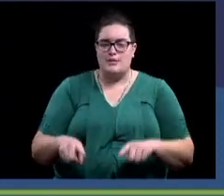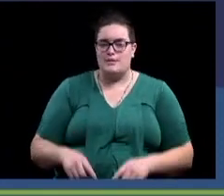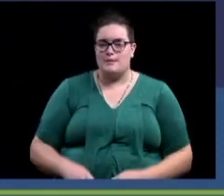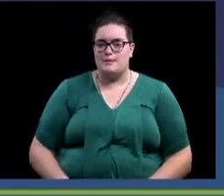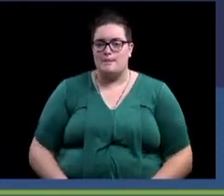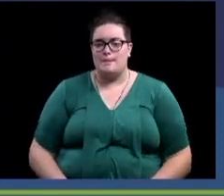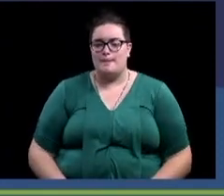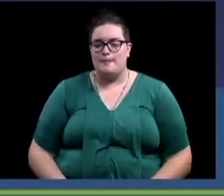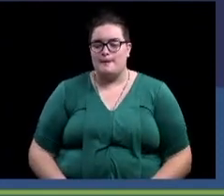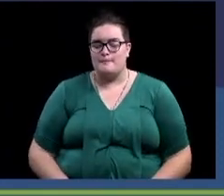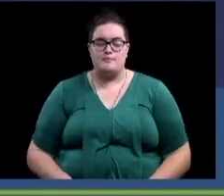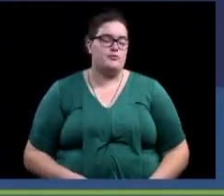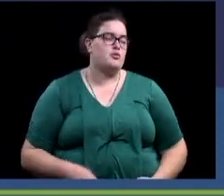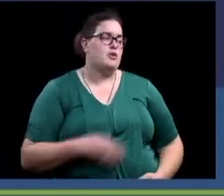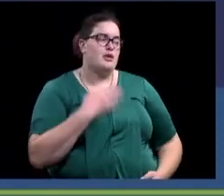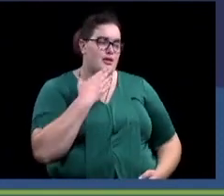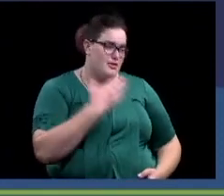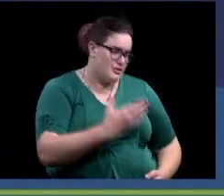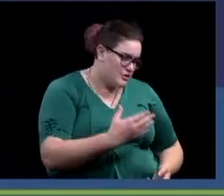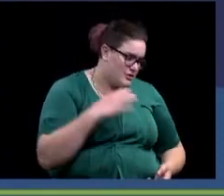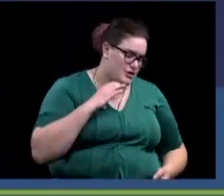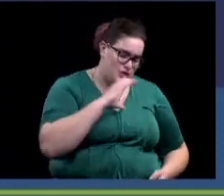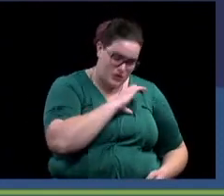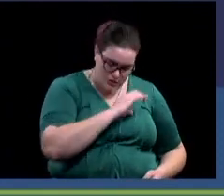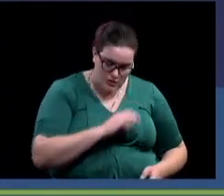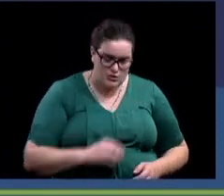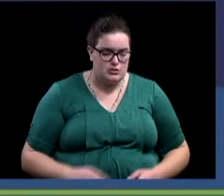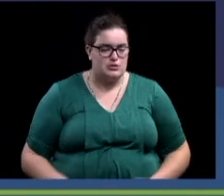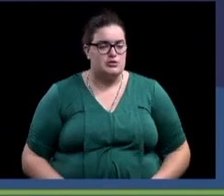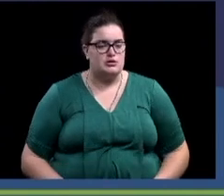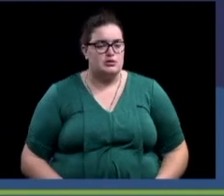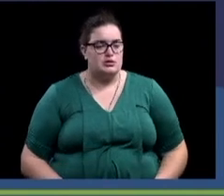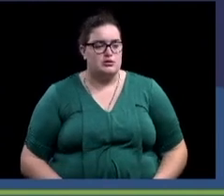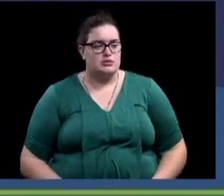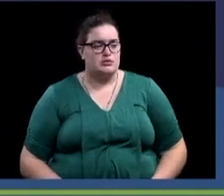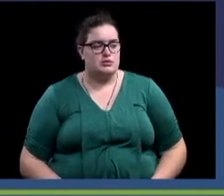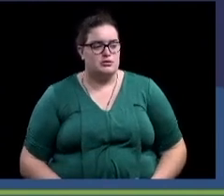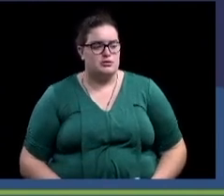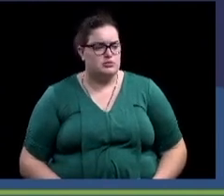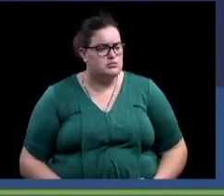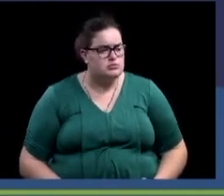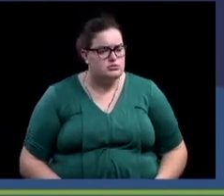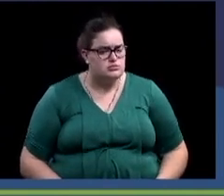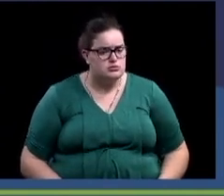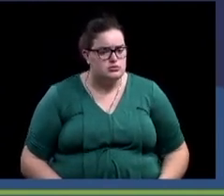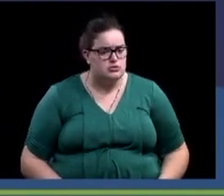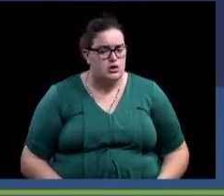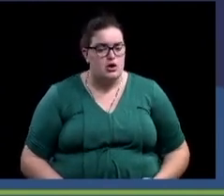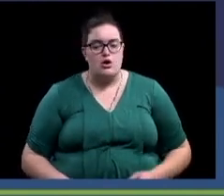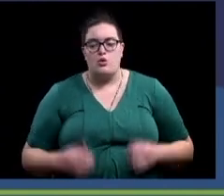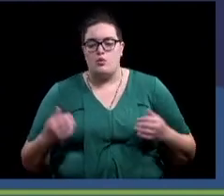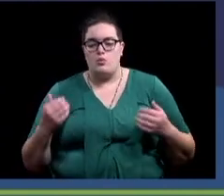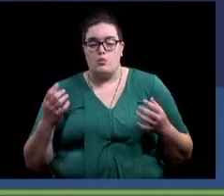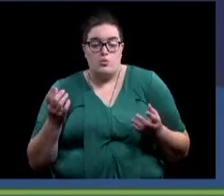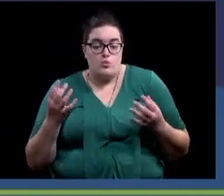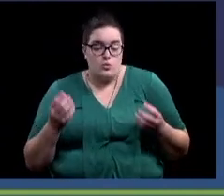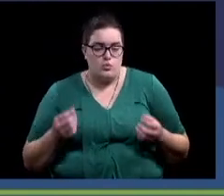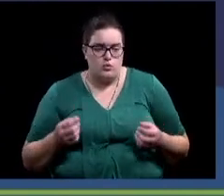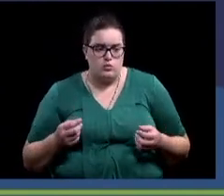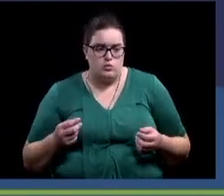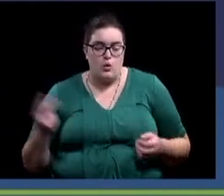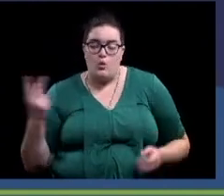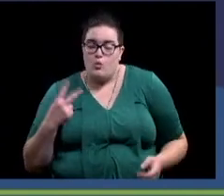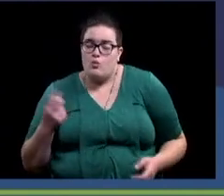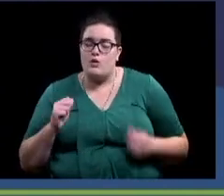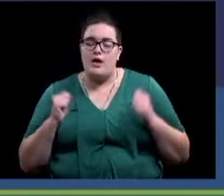all possible because we have a lot of really good men and women that work for y'all in the Waco Police Department, and they do it on